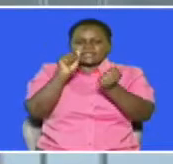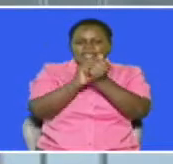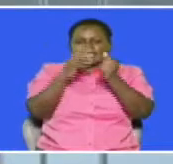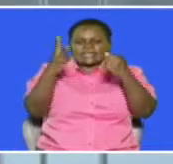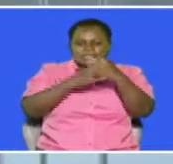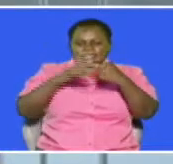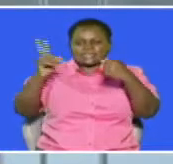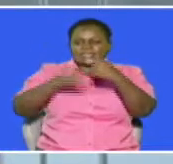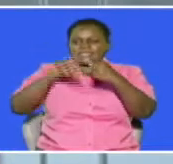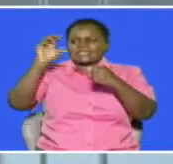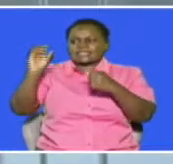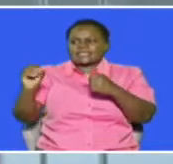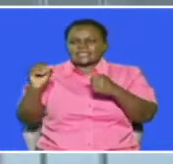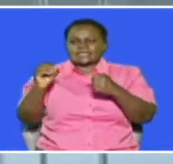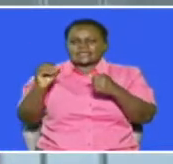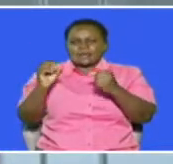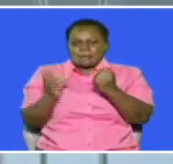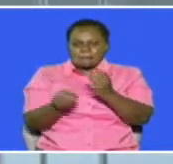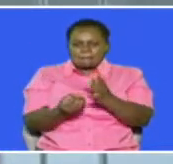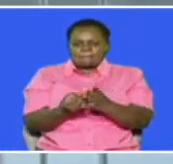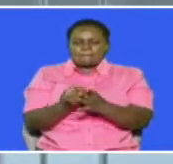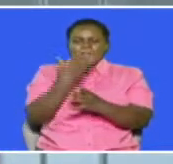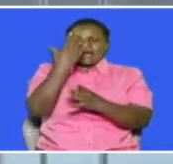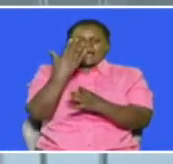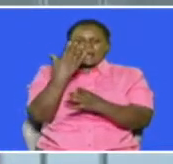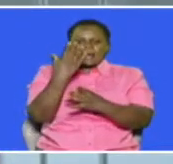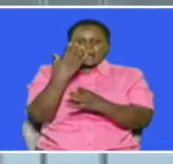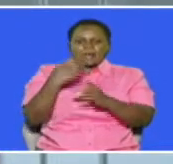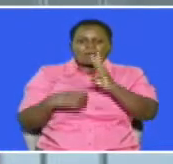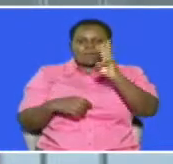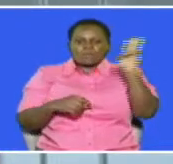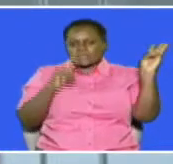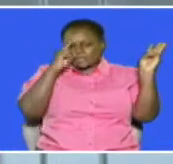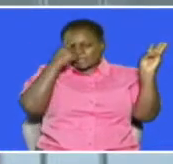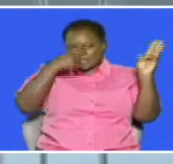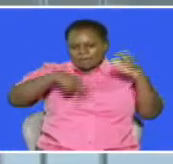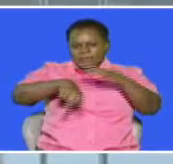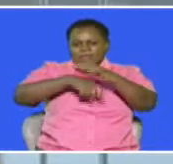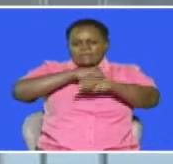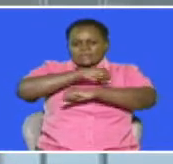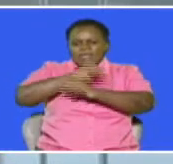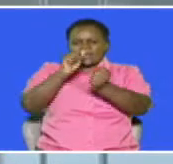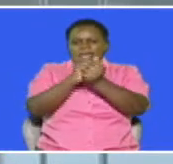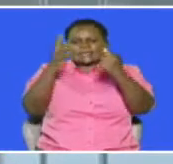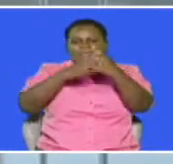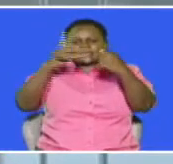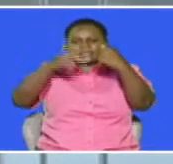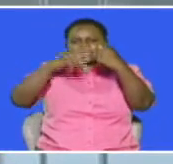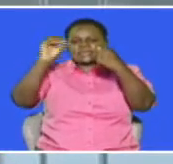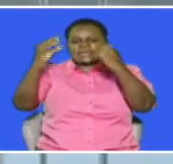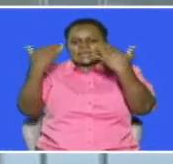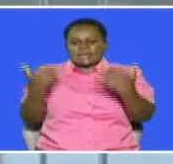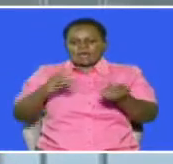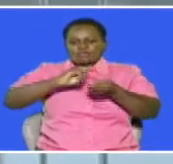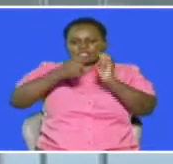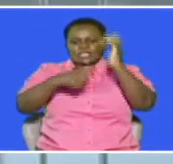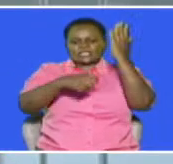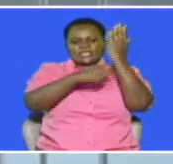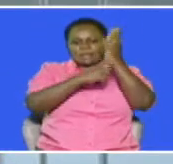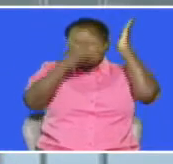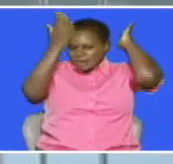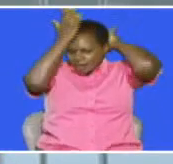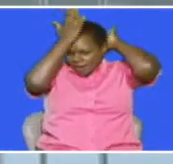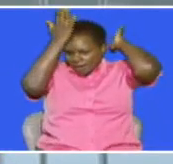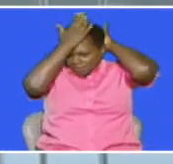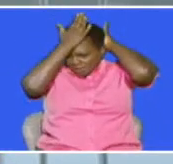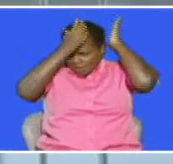1960. The temple led to the rise of the first Western Indian primary school in 1960, which was later renamed Kakamega